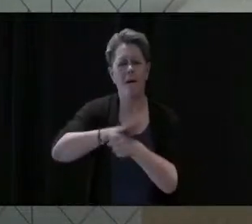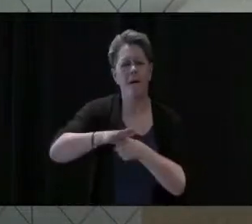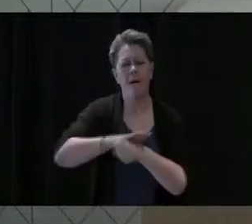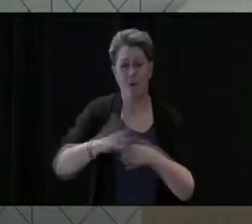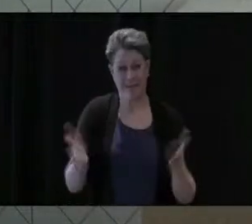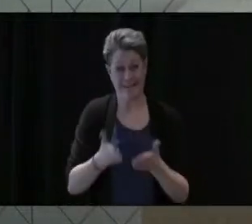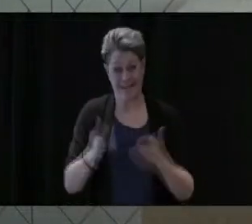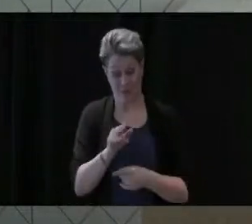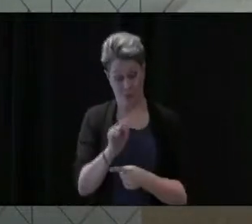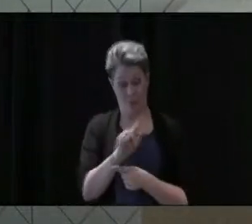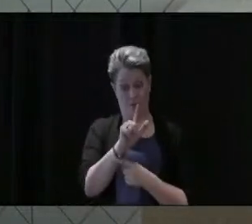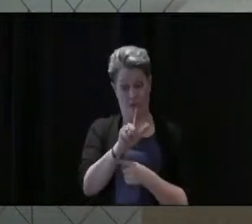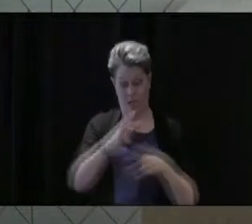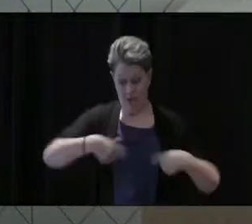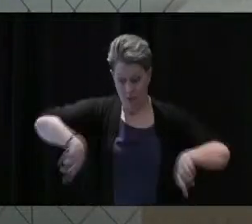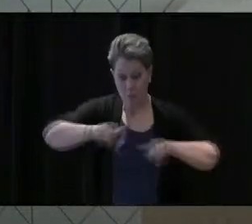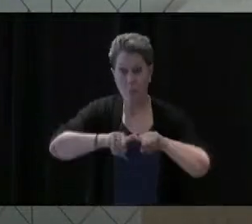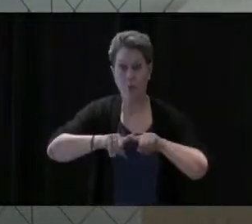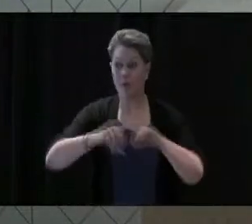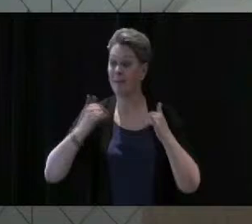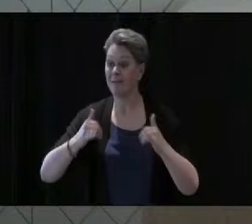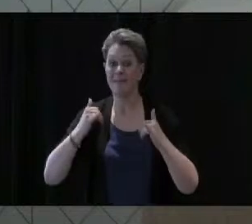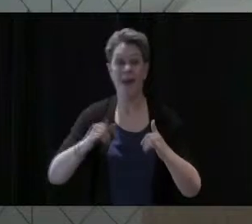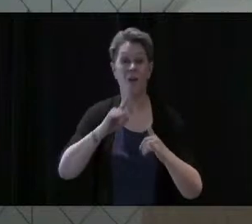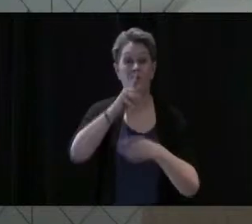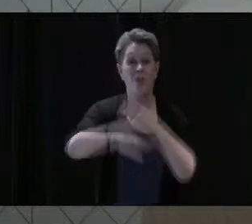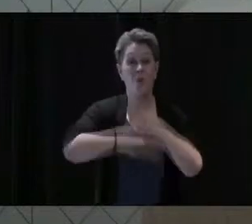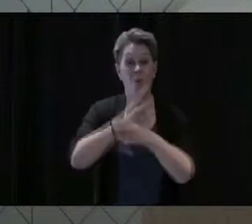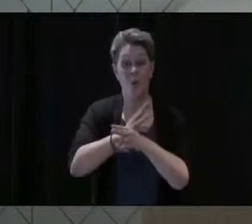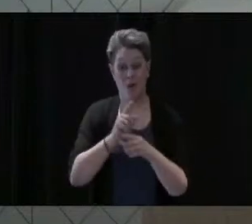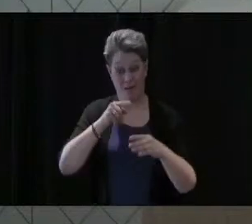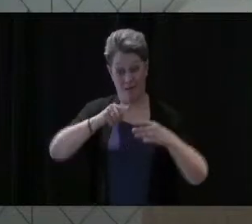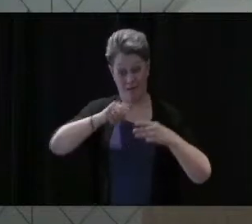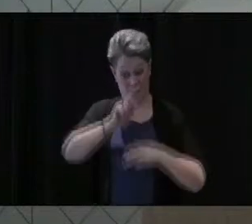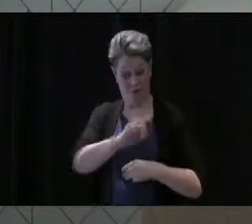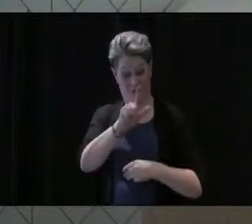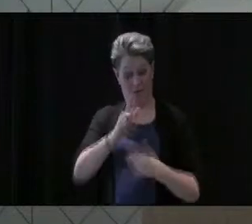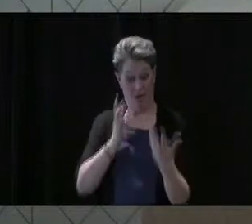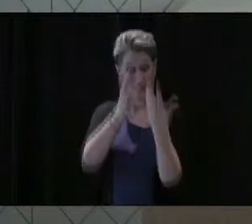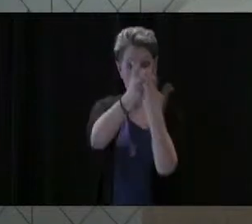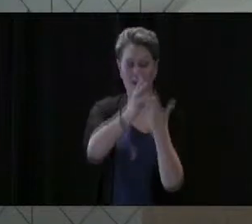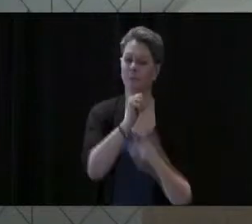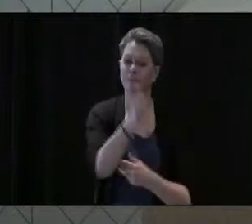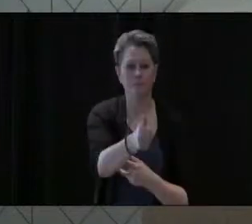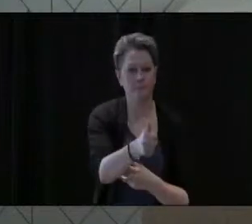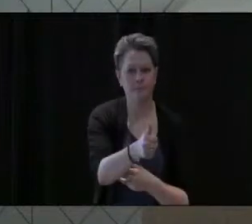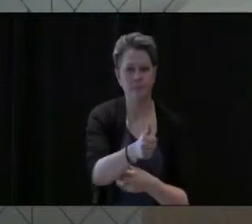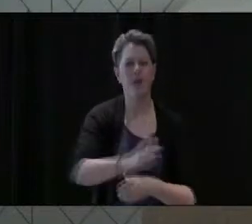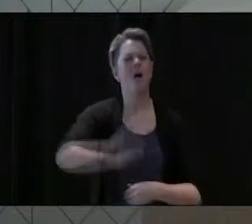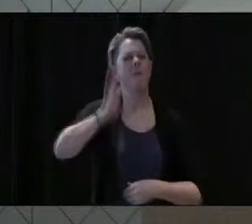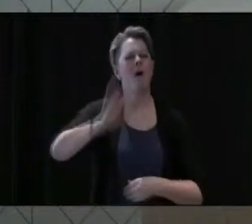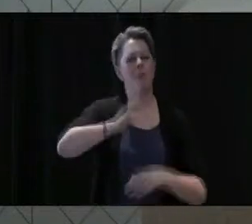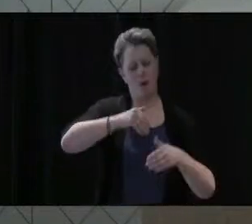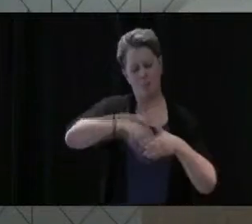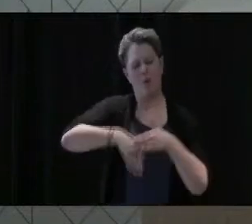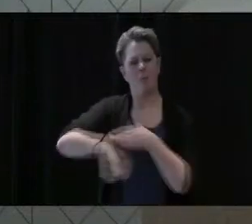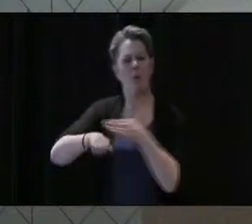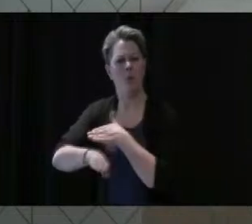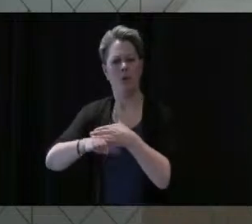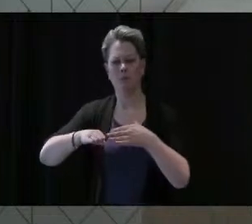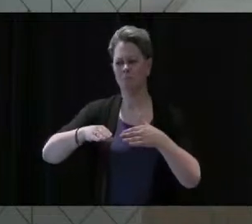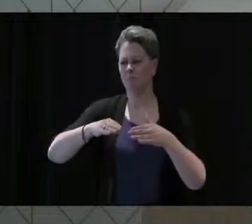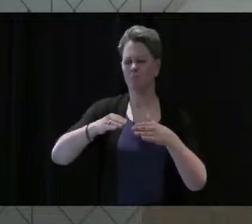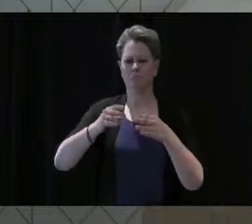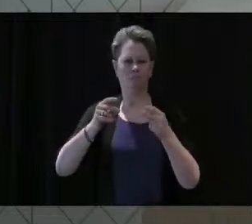not adapted to current realities. At the peak of the baby boom, Newfoundland and